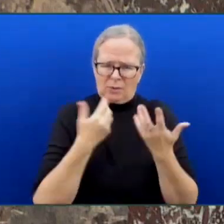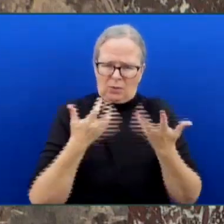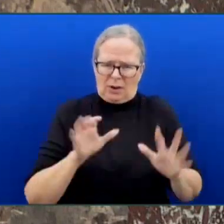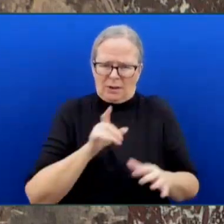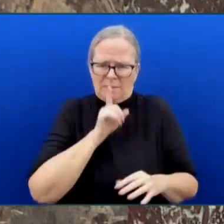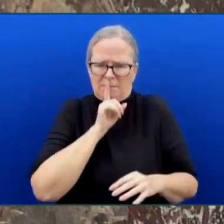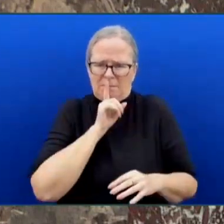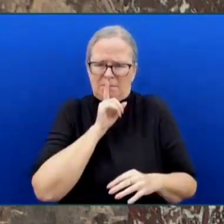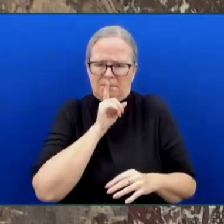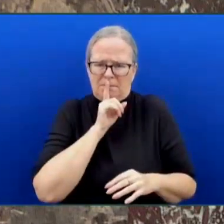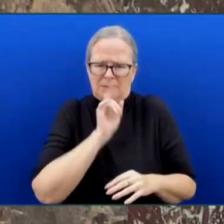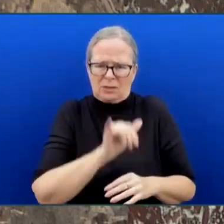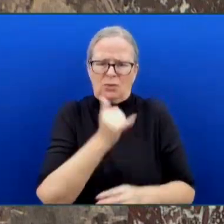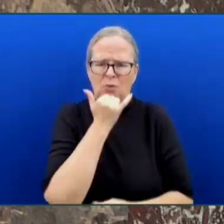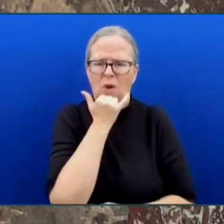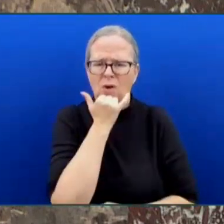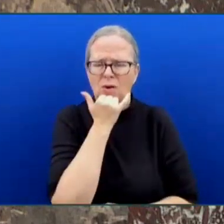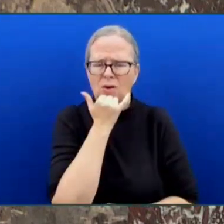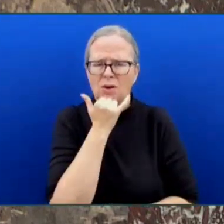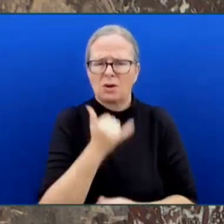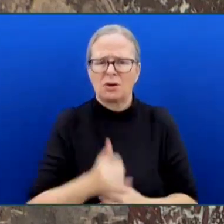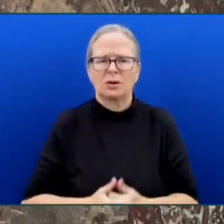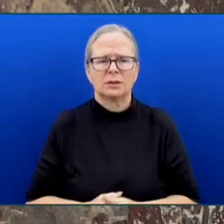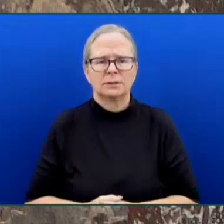It was the member across the way.